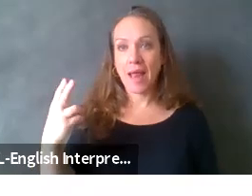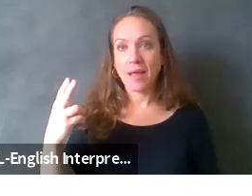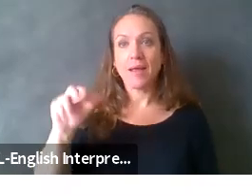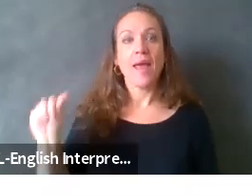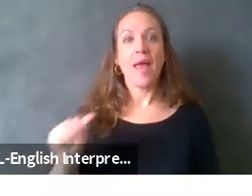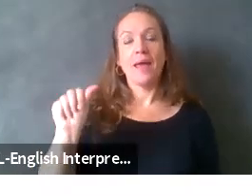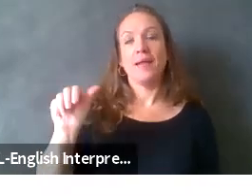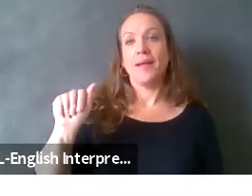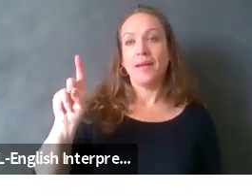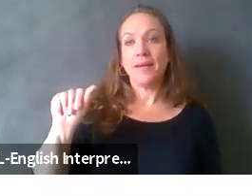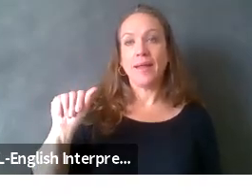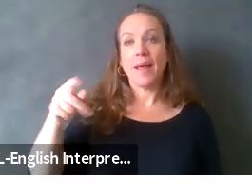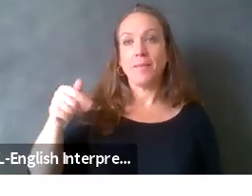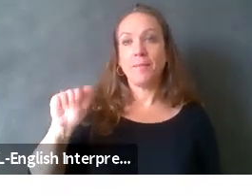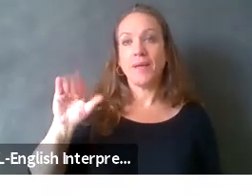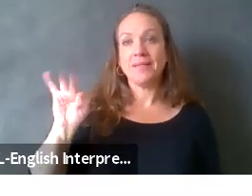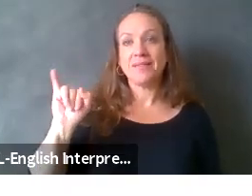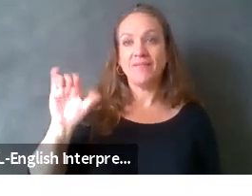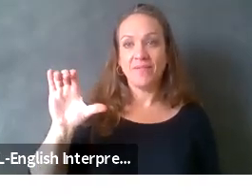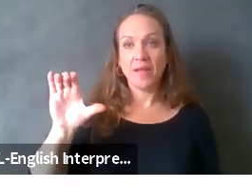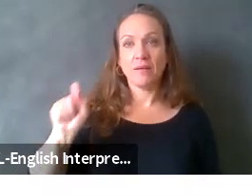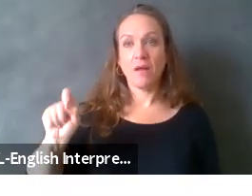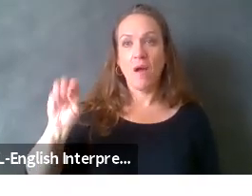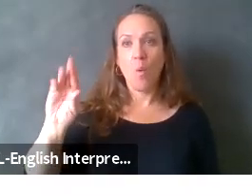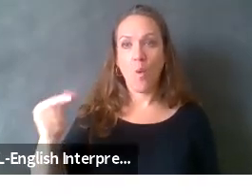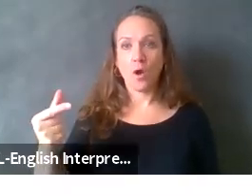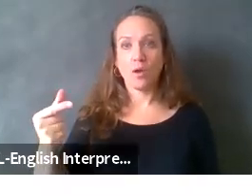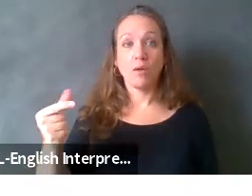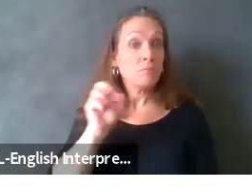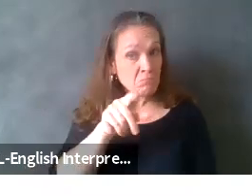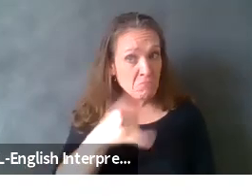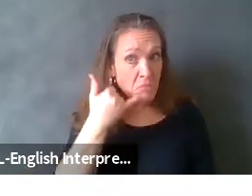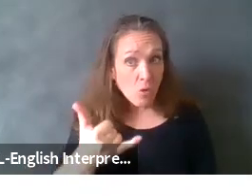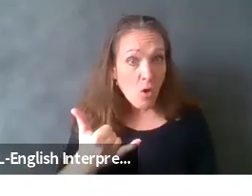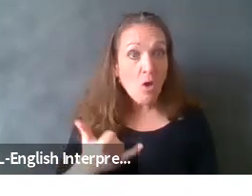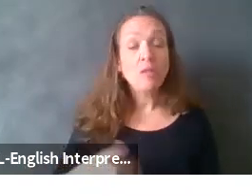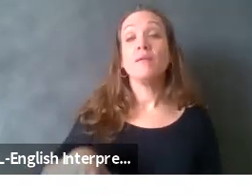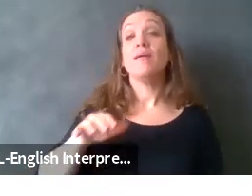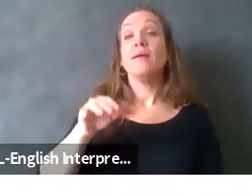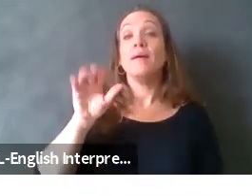adatech@adapacific.org or call us at